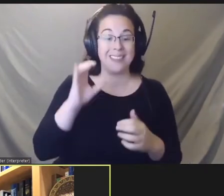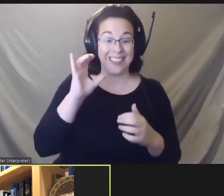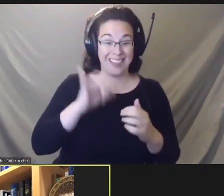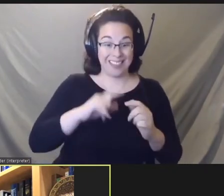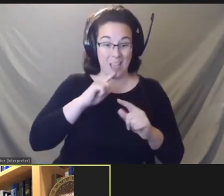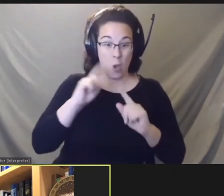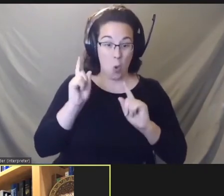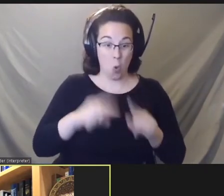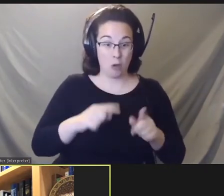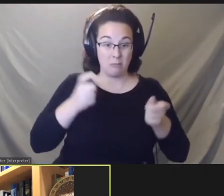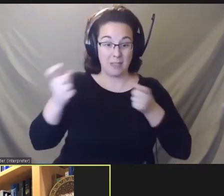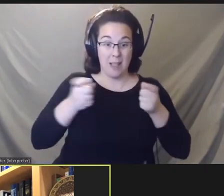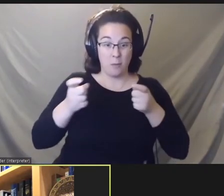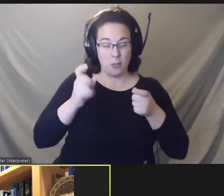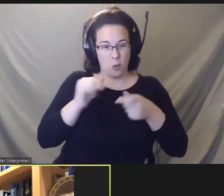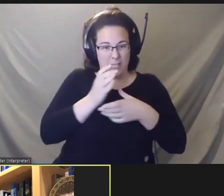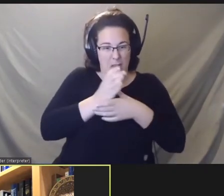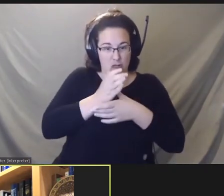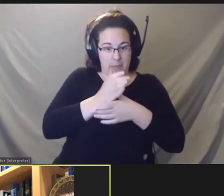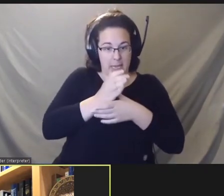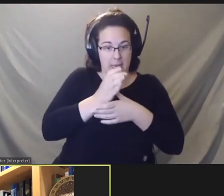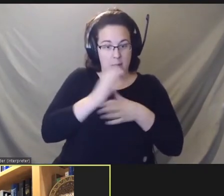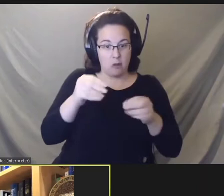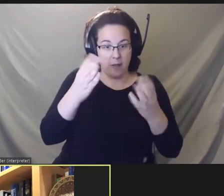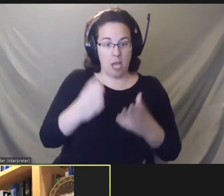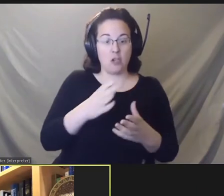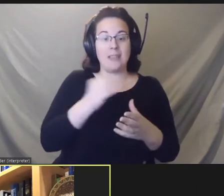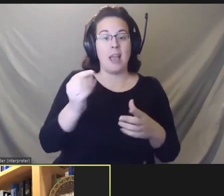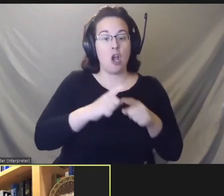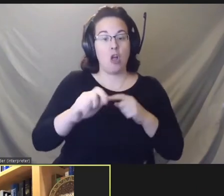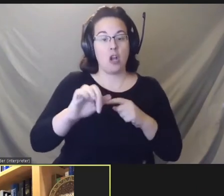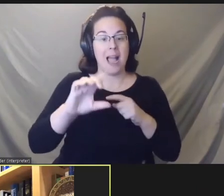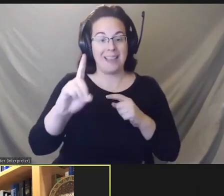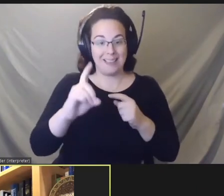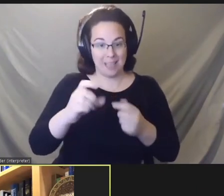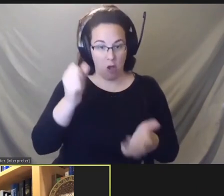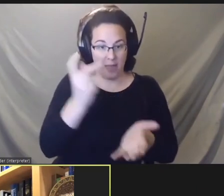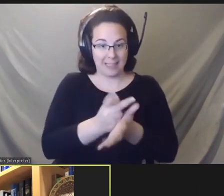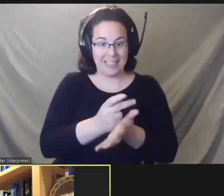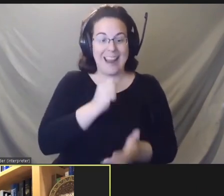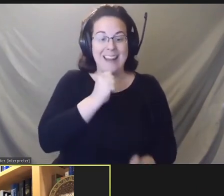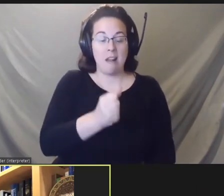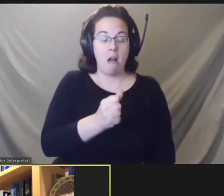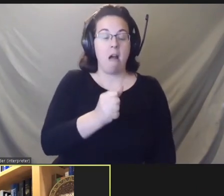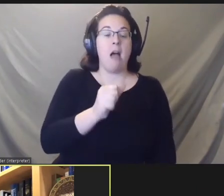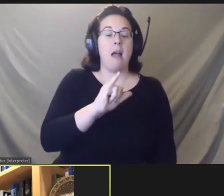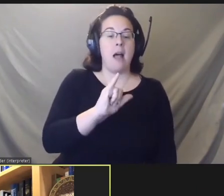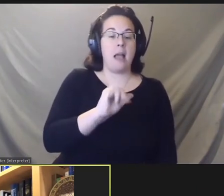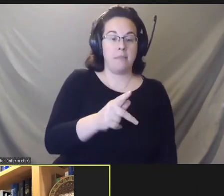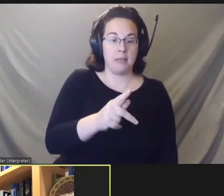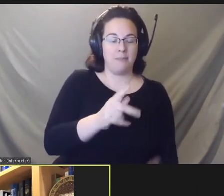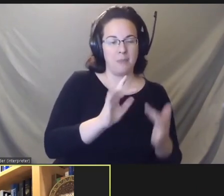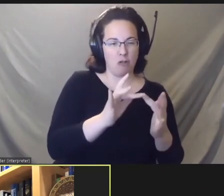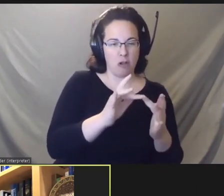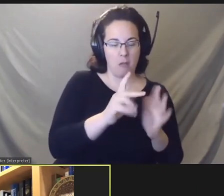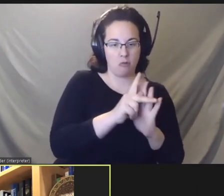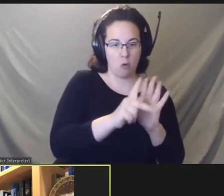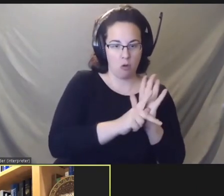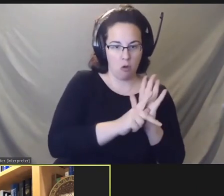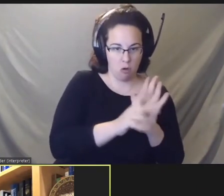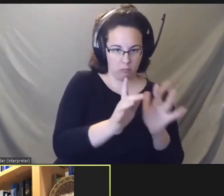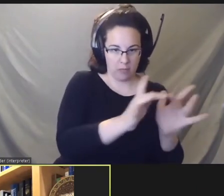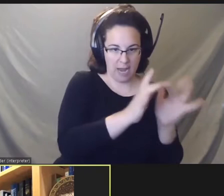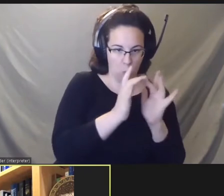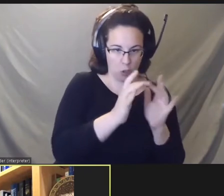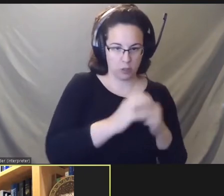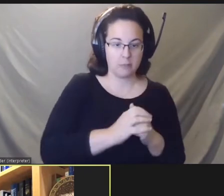the intermediate providers and caller ID authentication in non-IP, non-internet protocol networks. Specifically, it